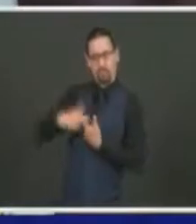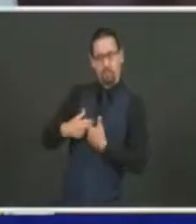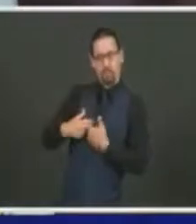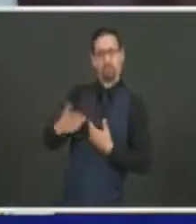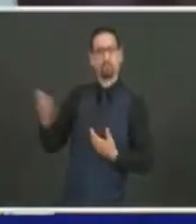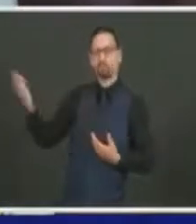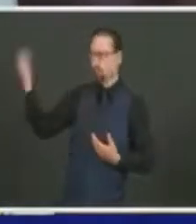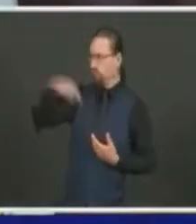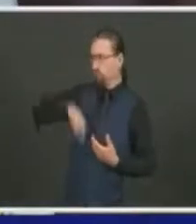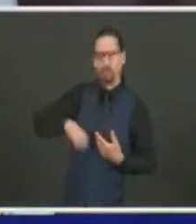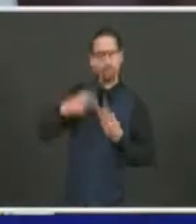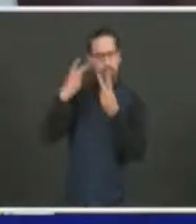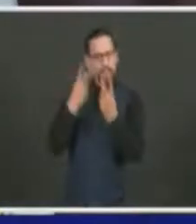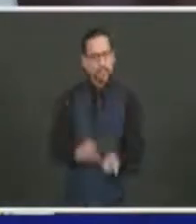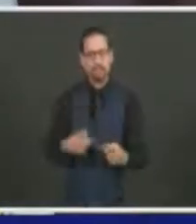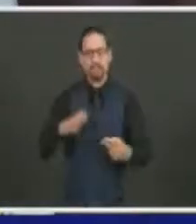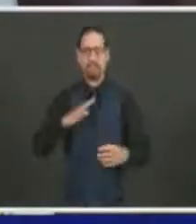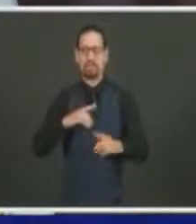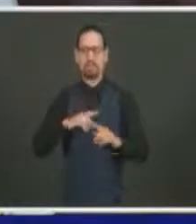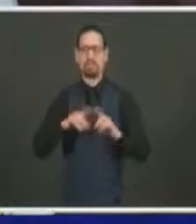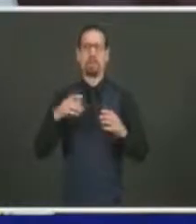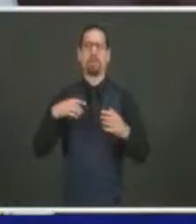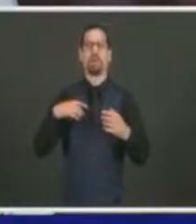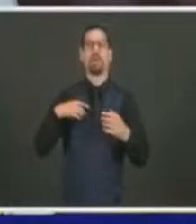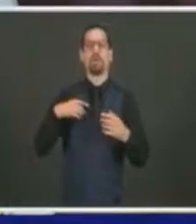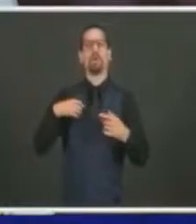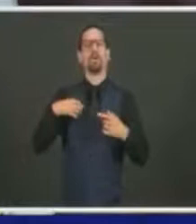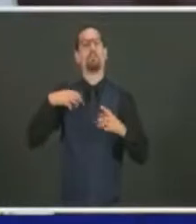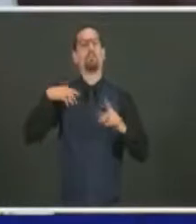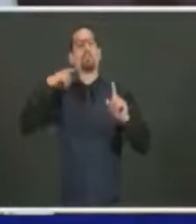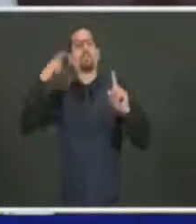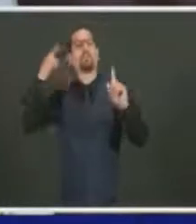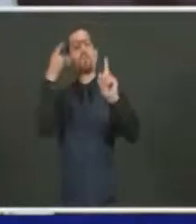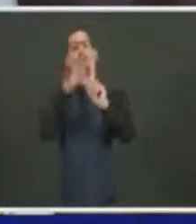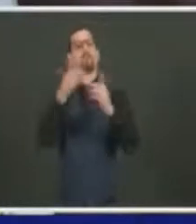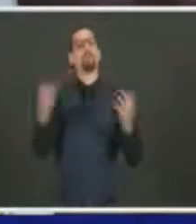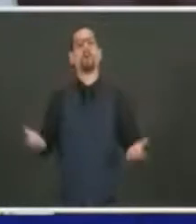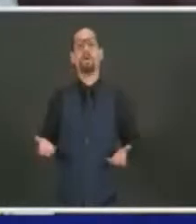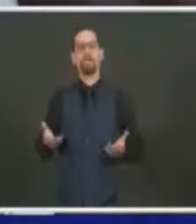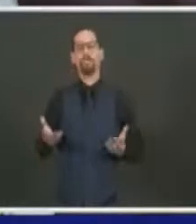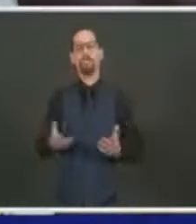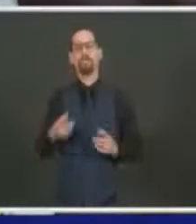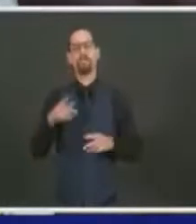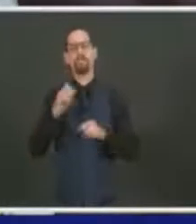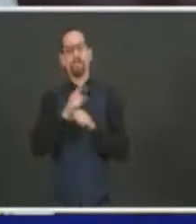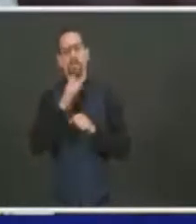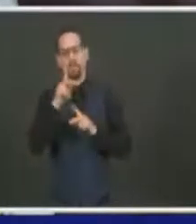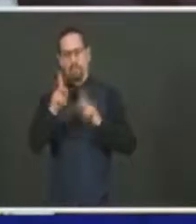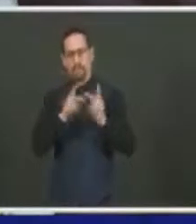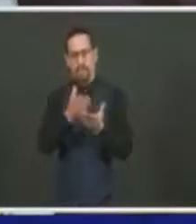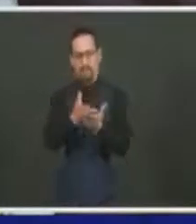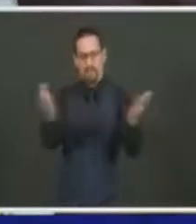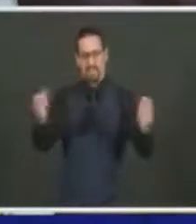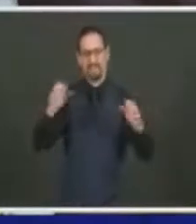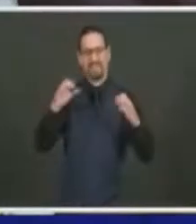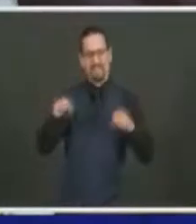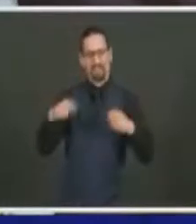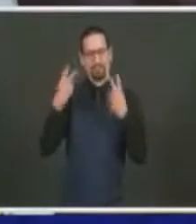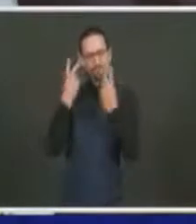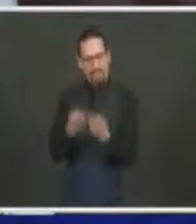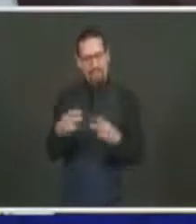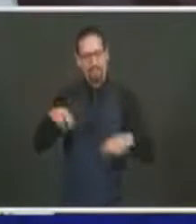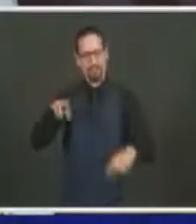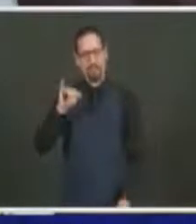I'd like to get us to a place where this is actually a reason people want to visit Rhode Island. So maybe we could do testing